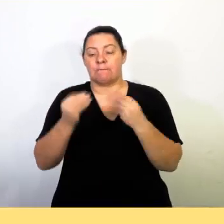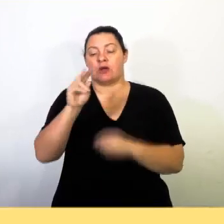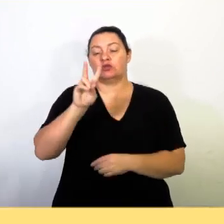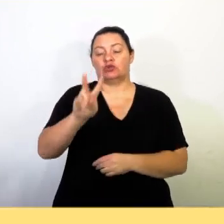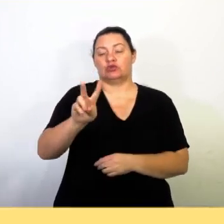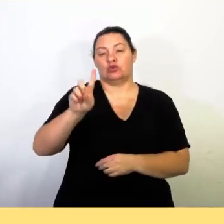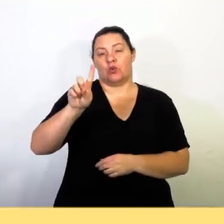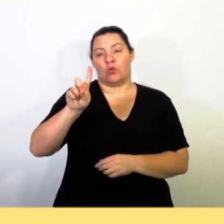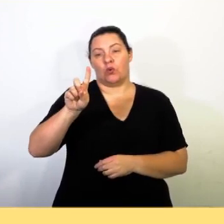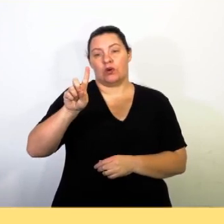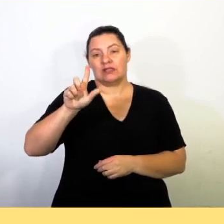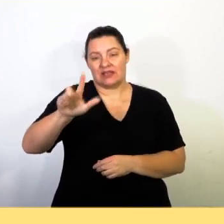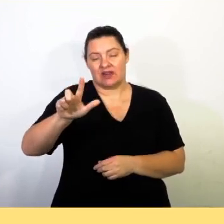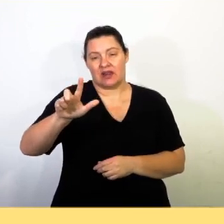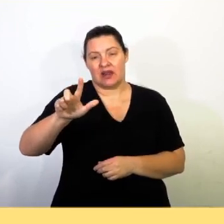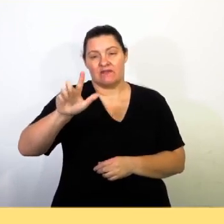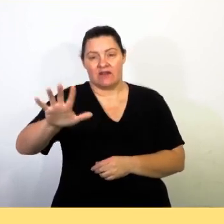get